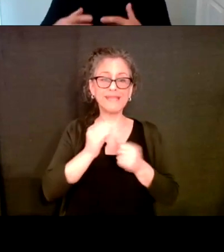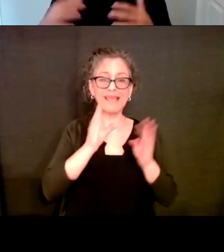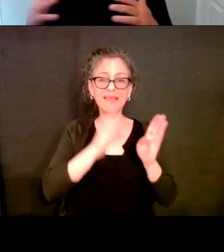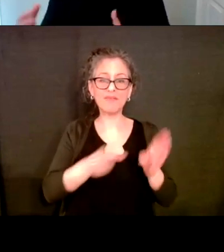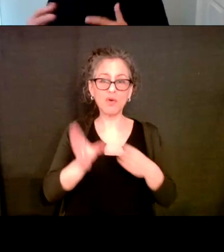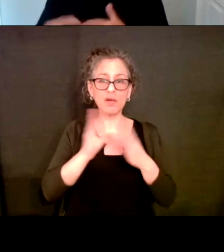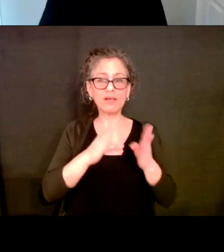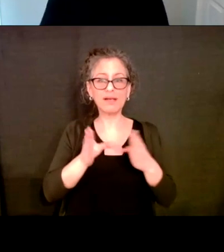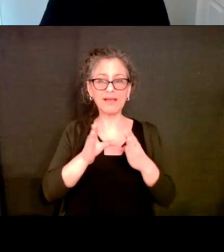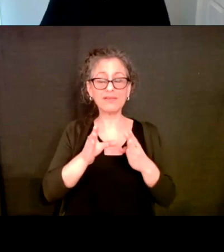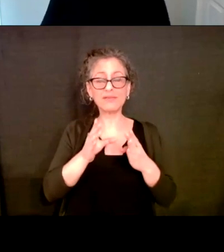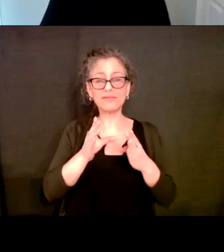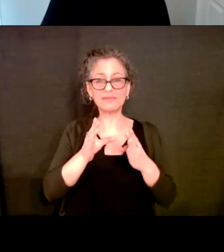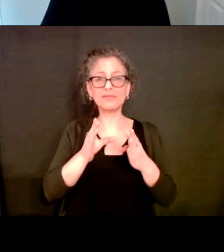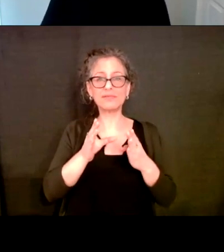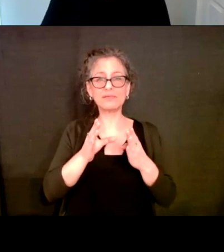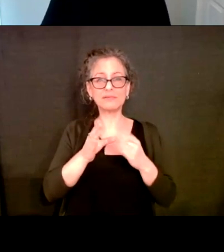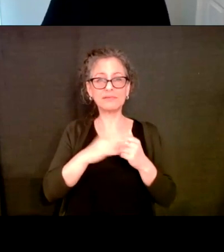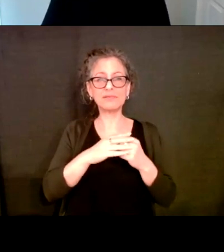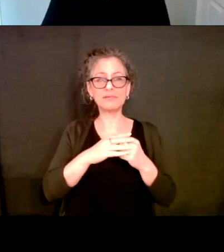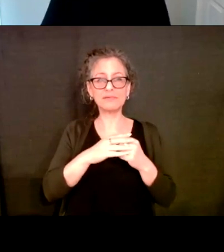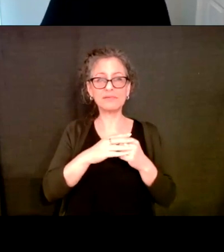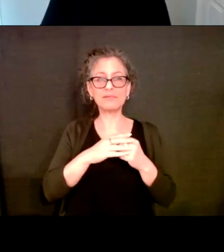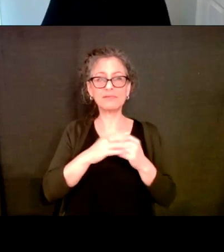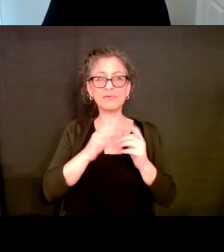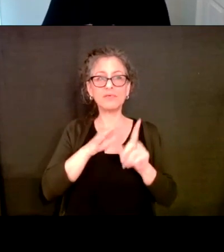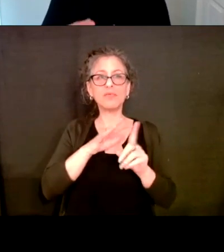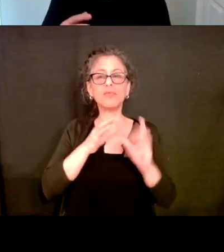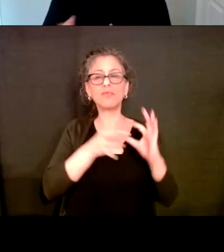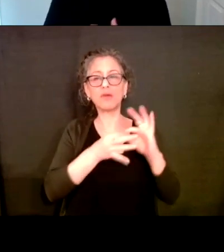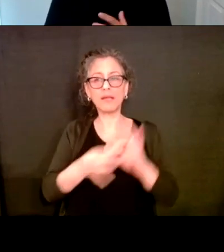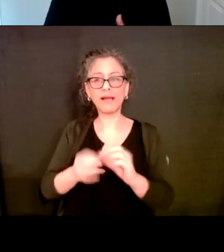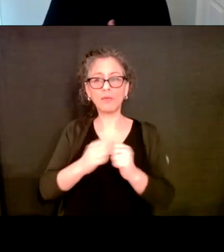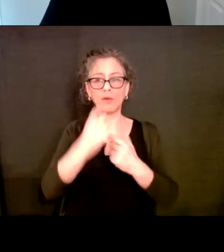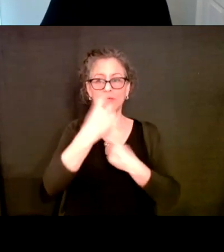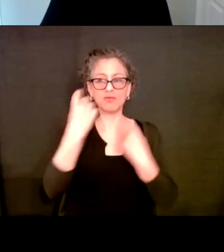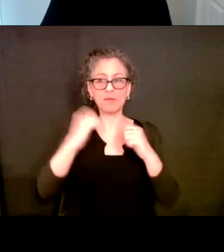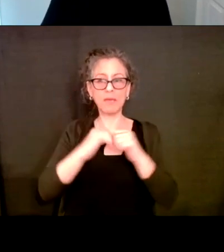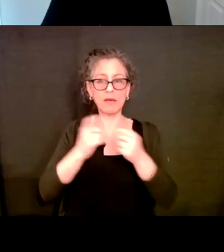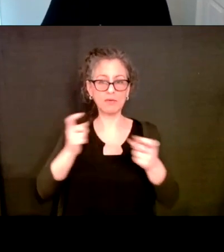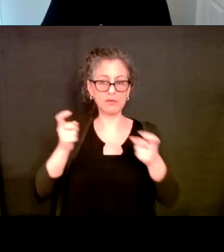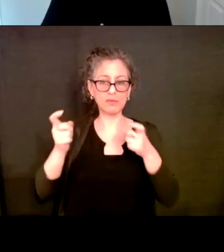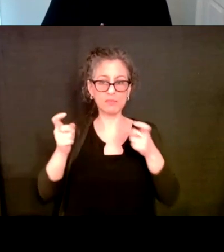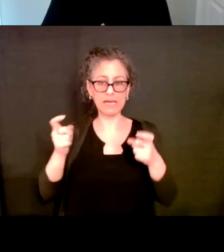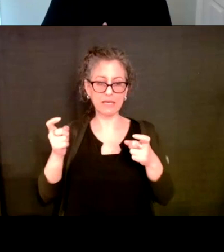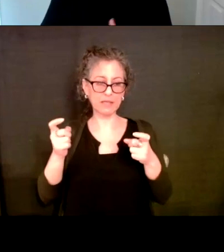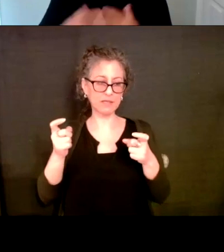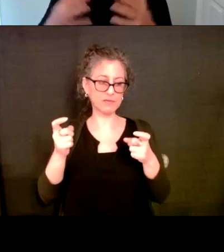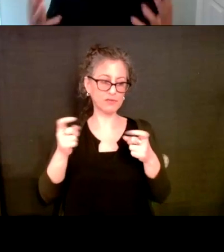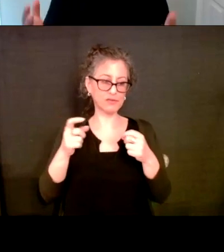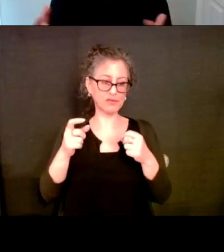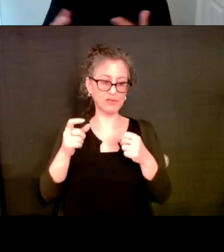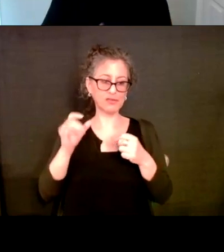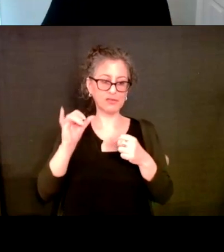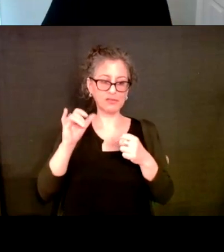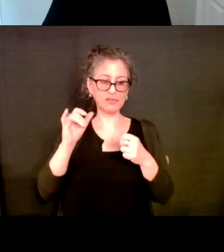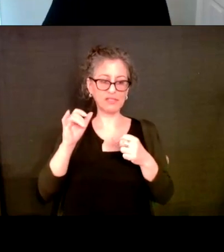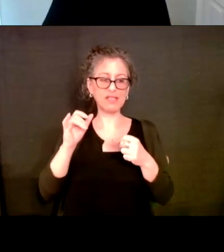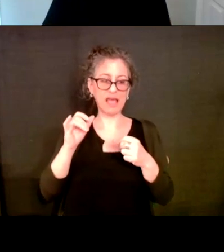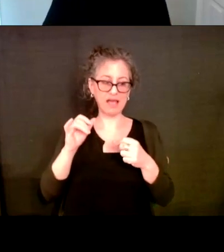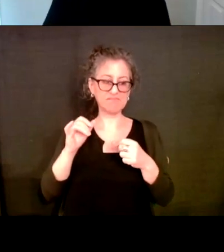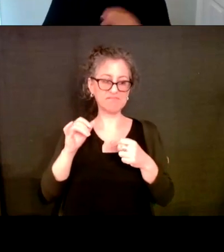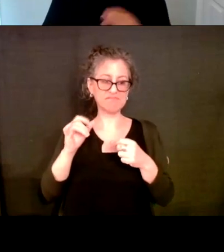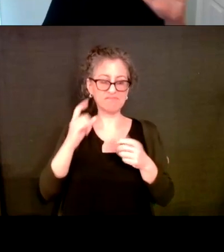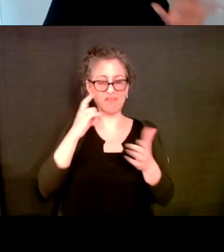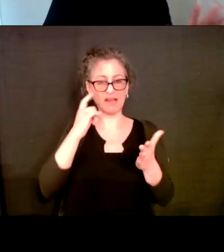the organizations have become organized around trauma. And how do we manage the reckoning and the